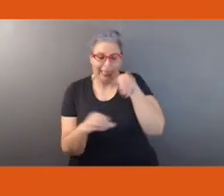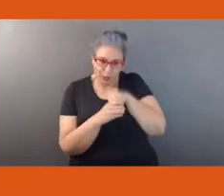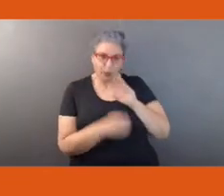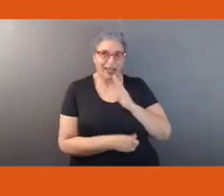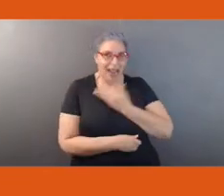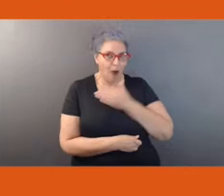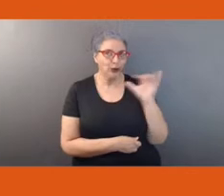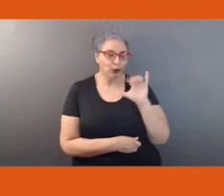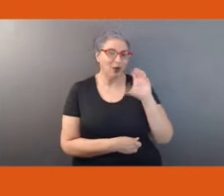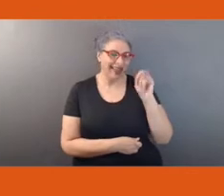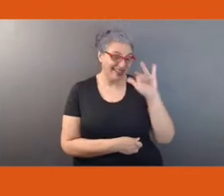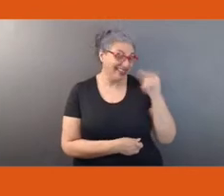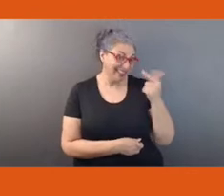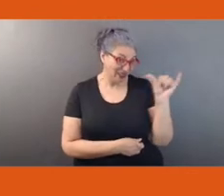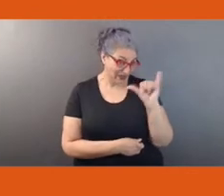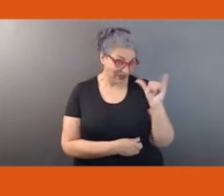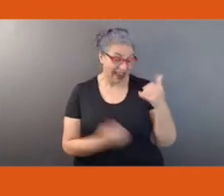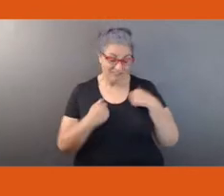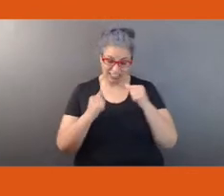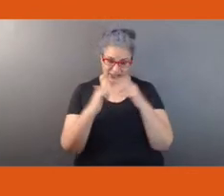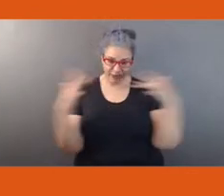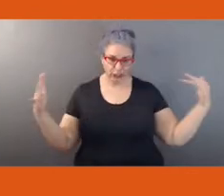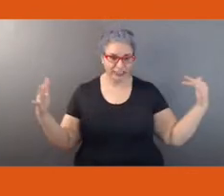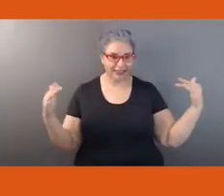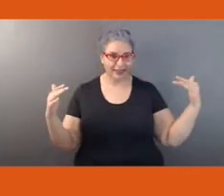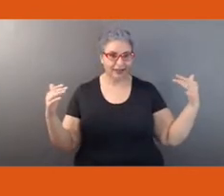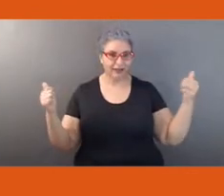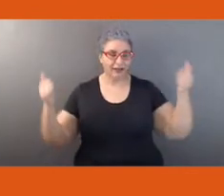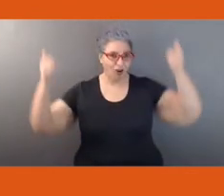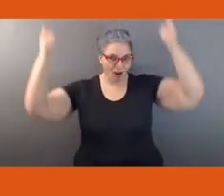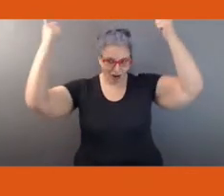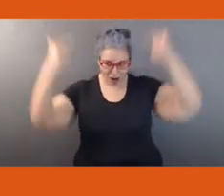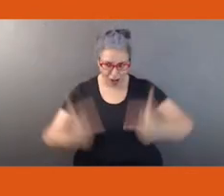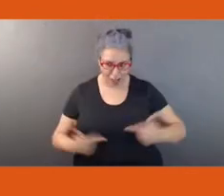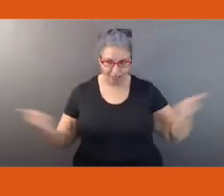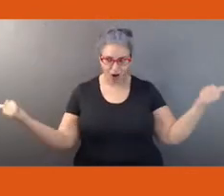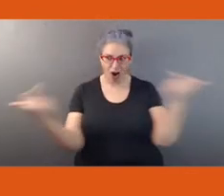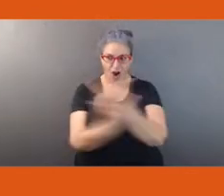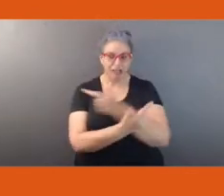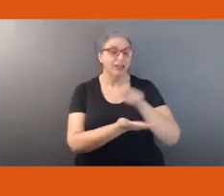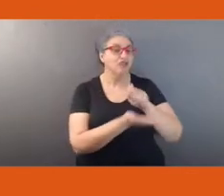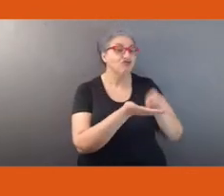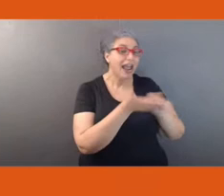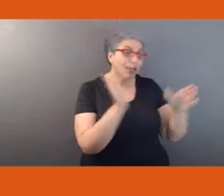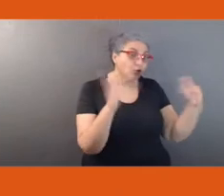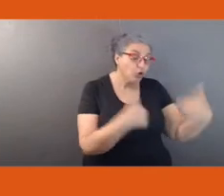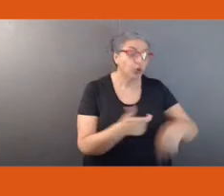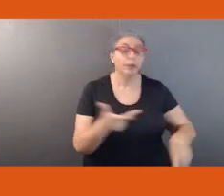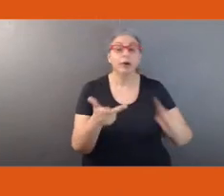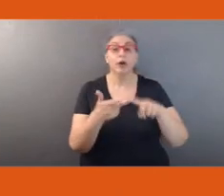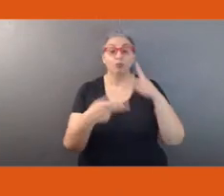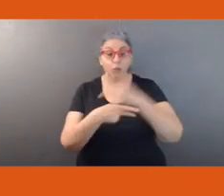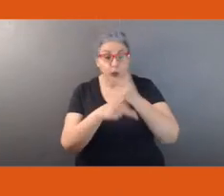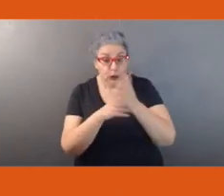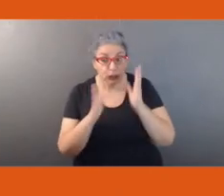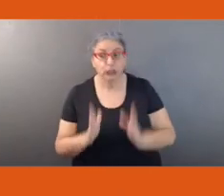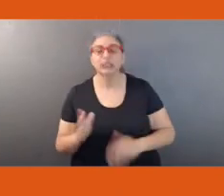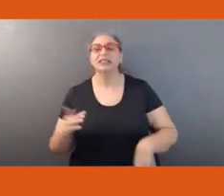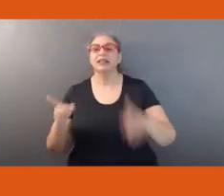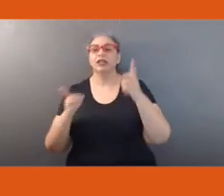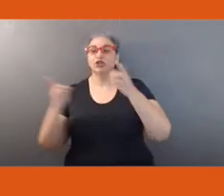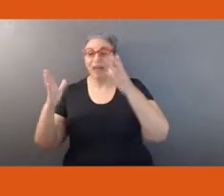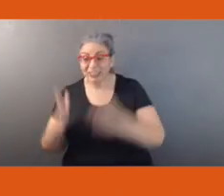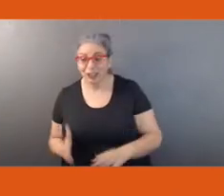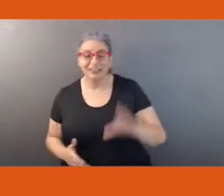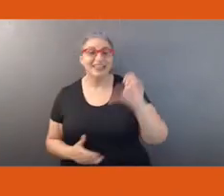Including ours, casting, having diversity in the writing's room, producers, directors,